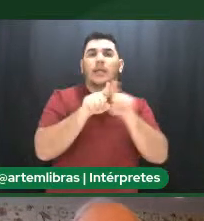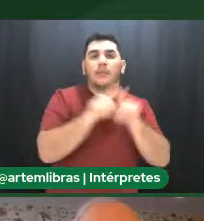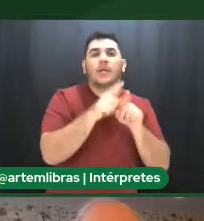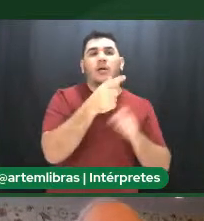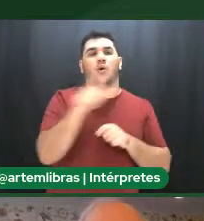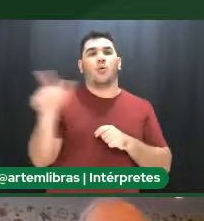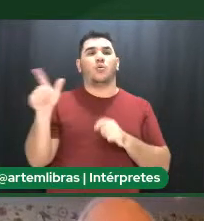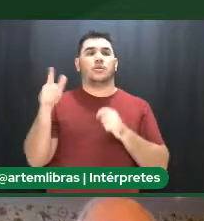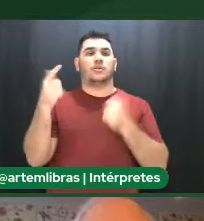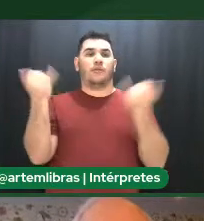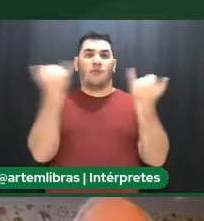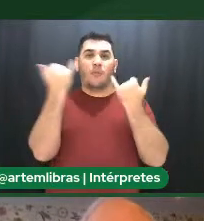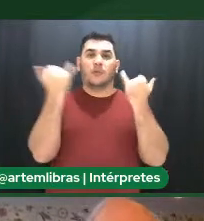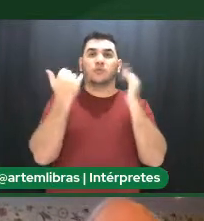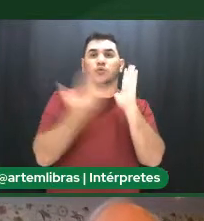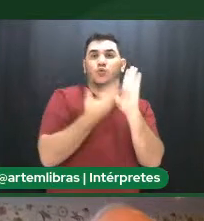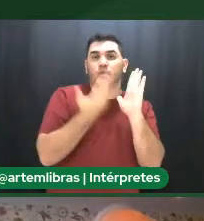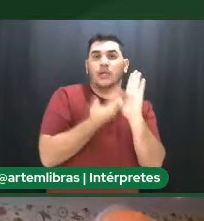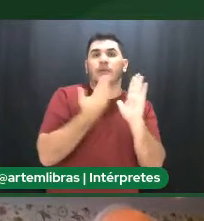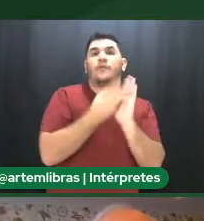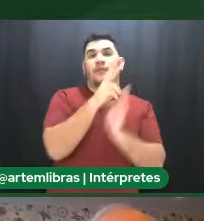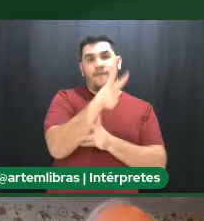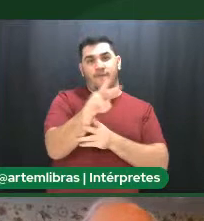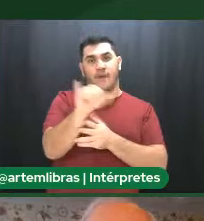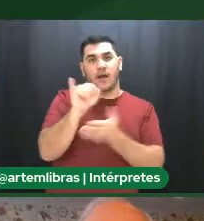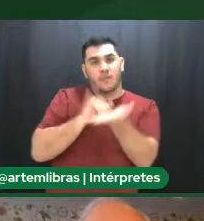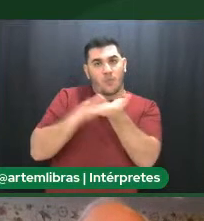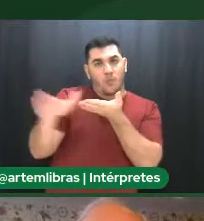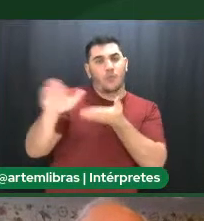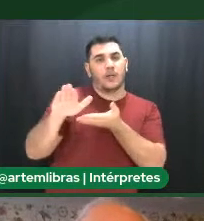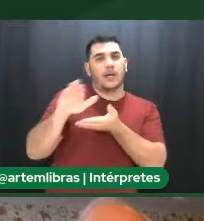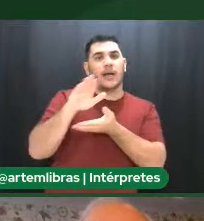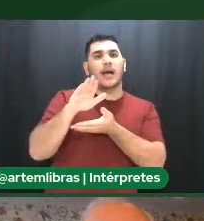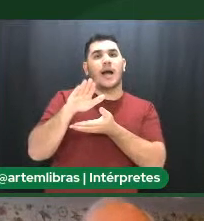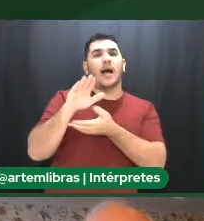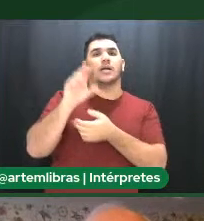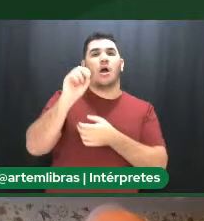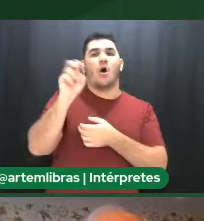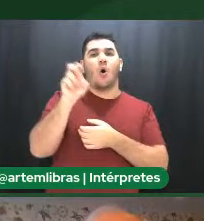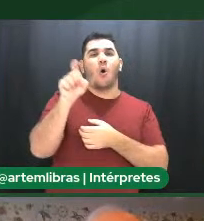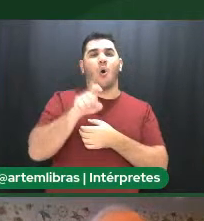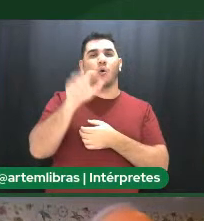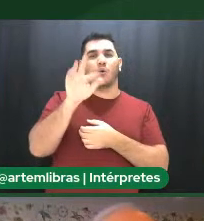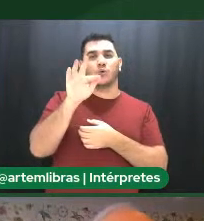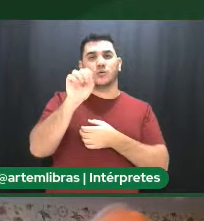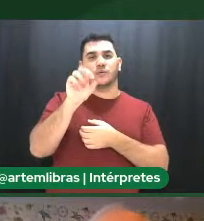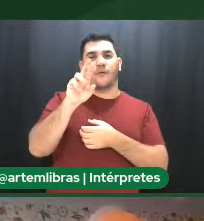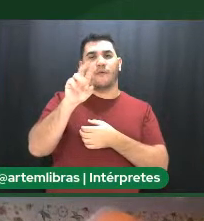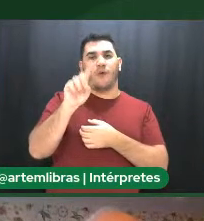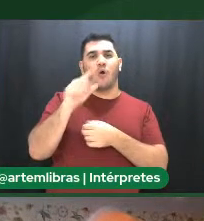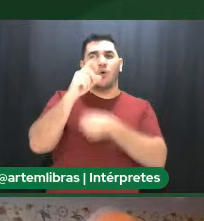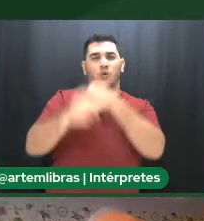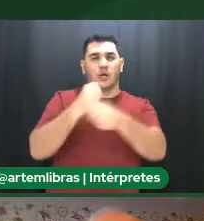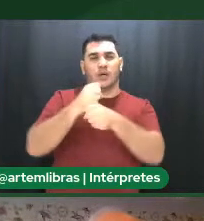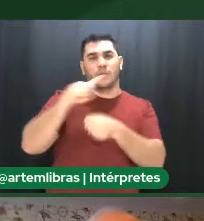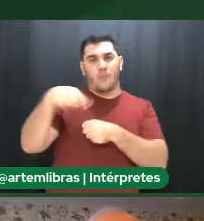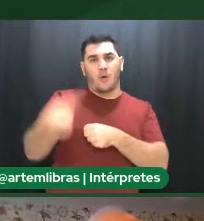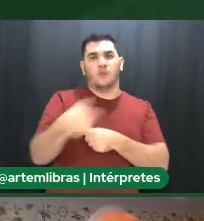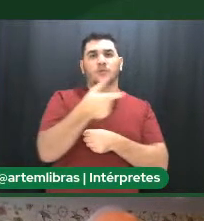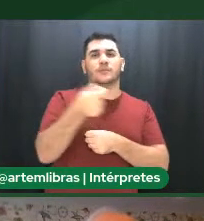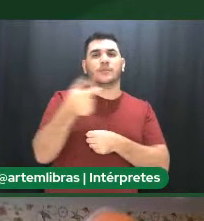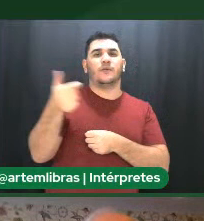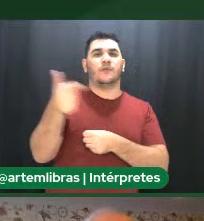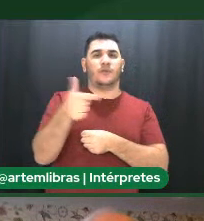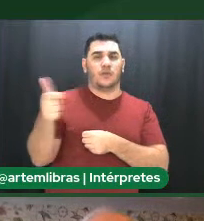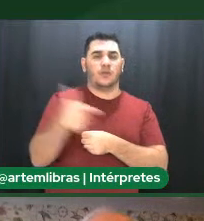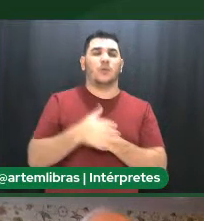that will be published shortly by Oxford University Press on the topic of simply human-centered